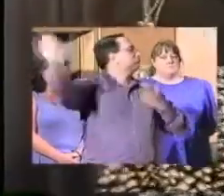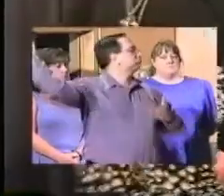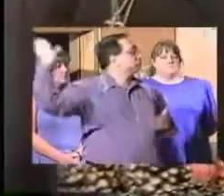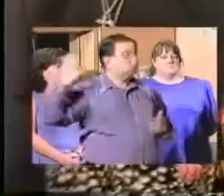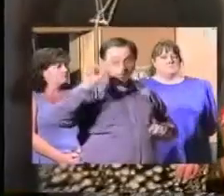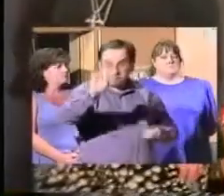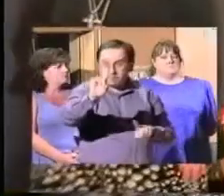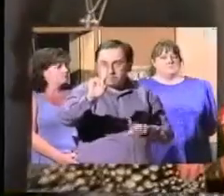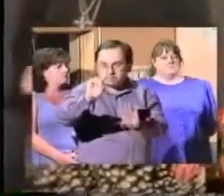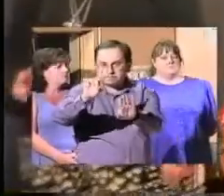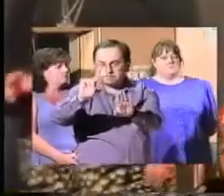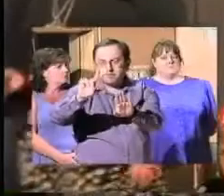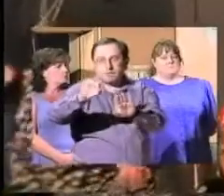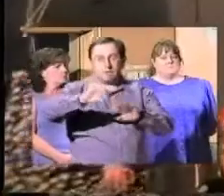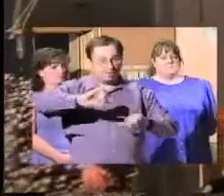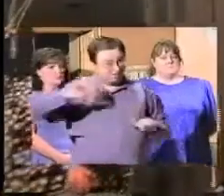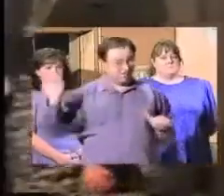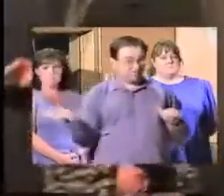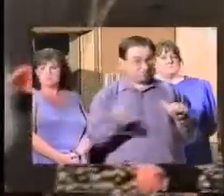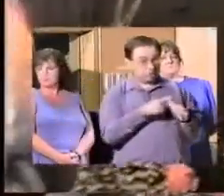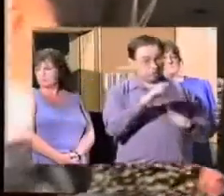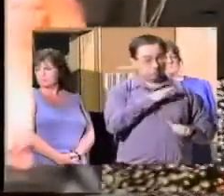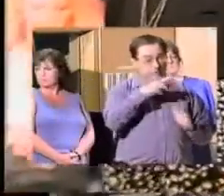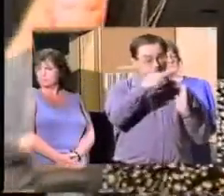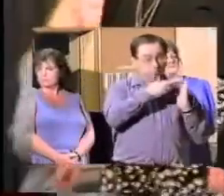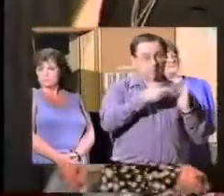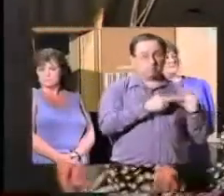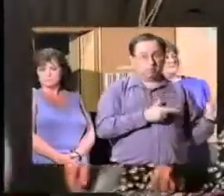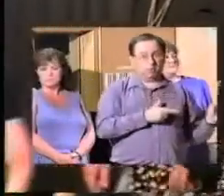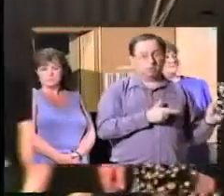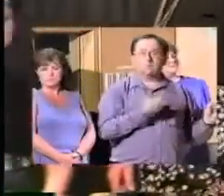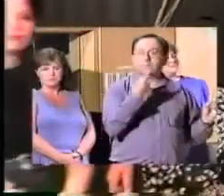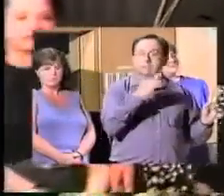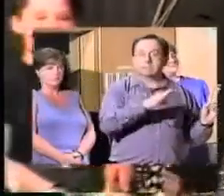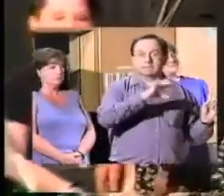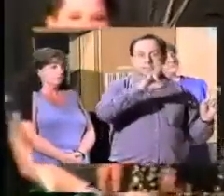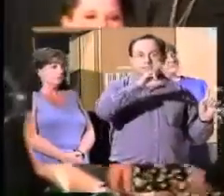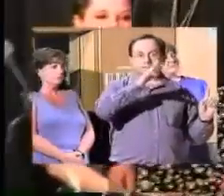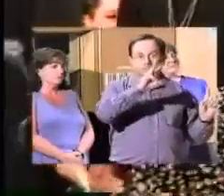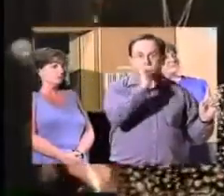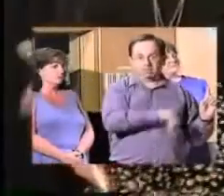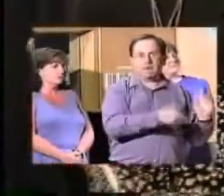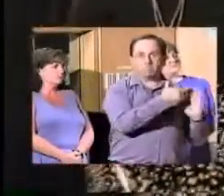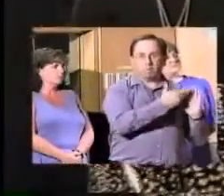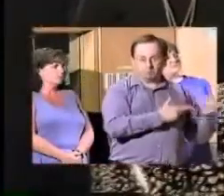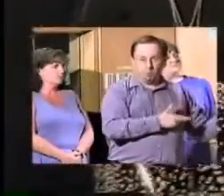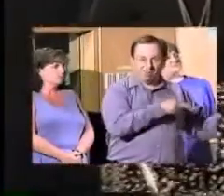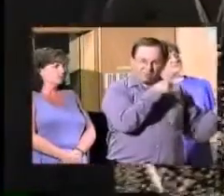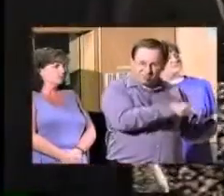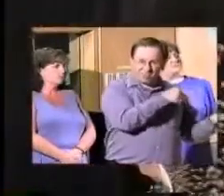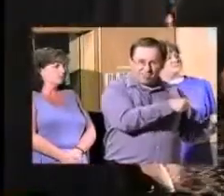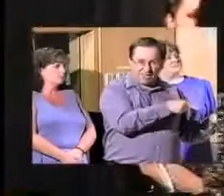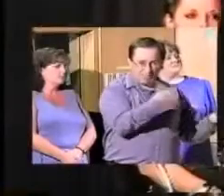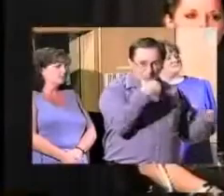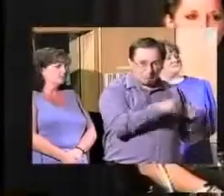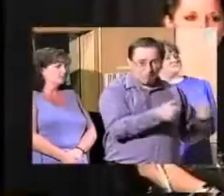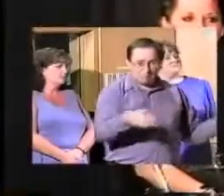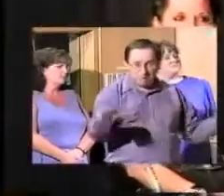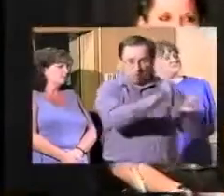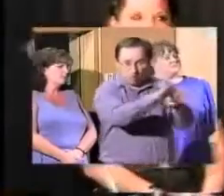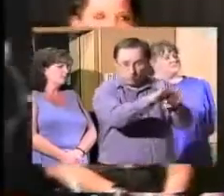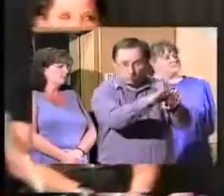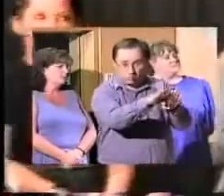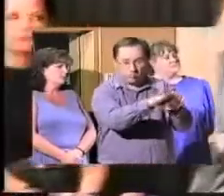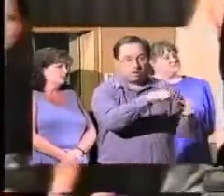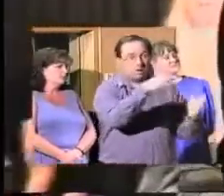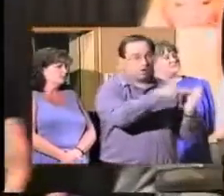Please note the initial police report from the inquiry made in 1976, the one that closed the joint down,